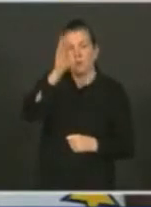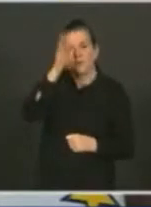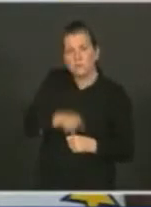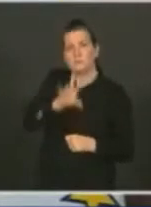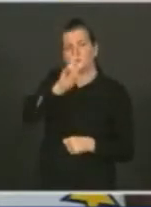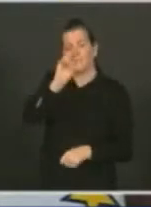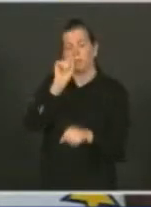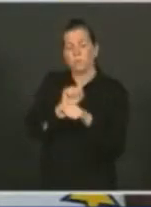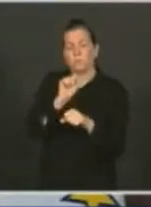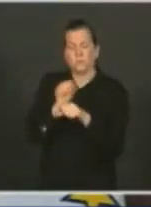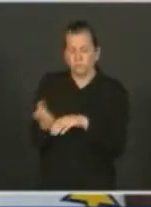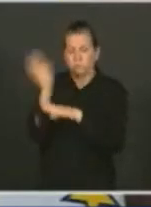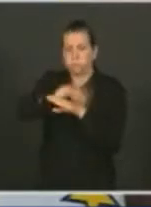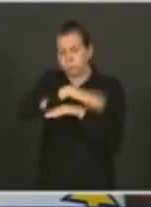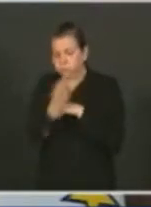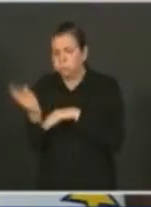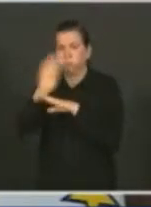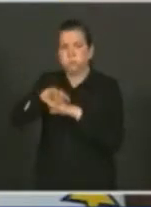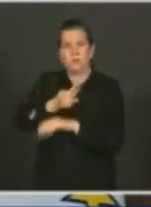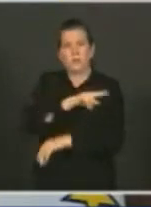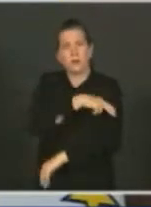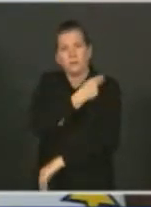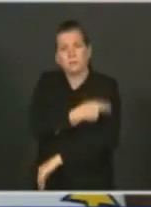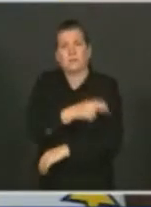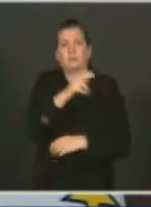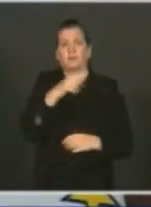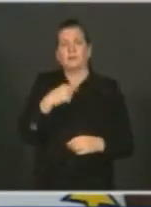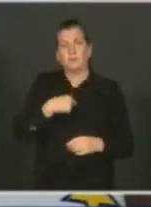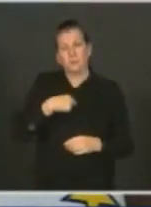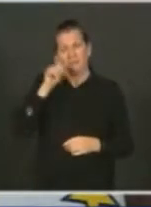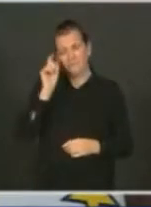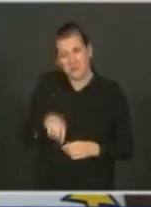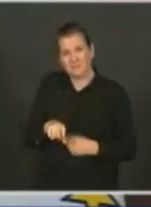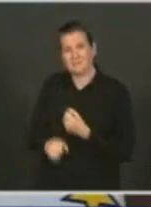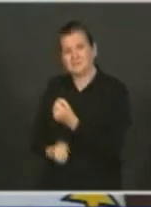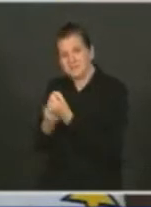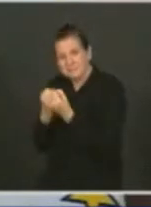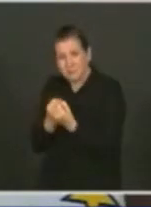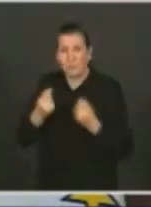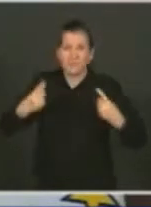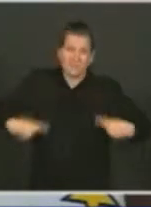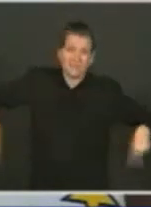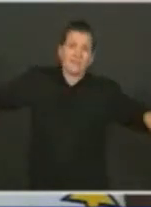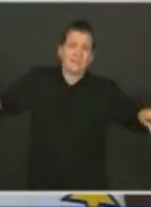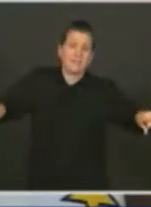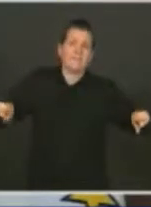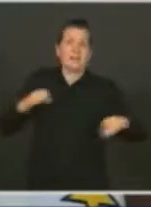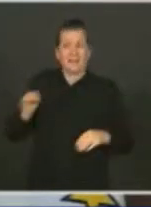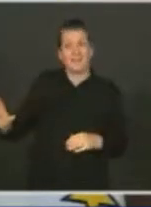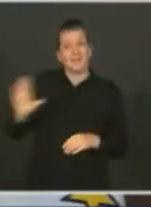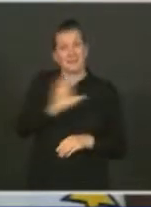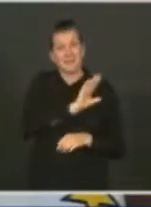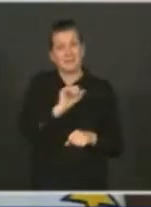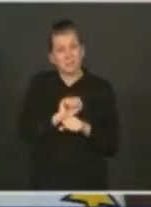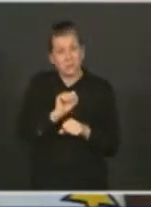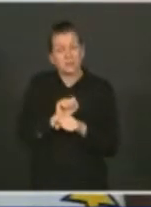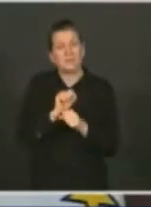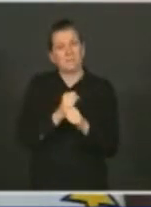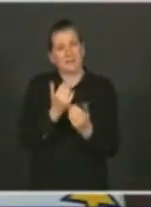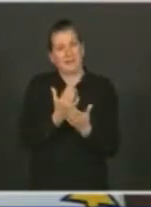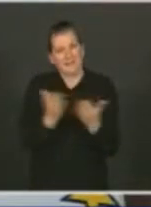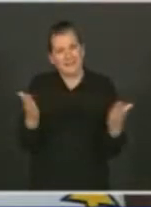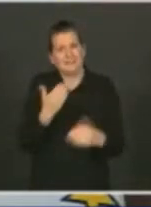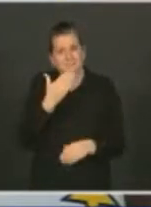and it's on the rest of us to do the right thing so that our hospital systems don't get too overwhelmed.